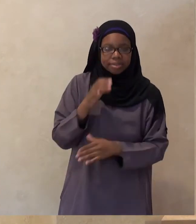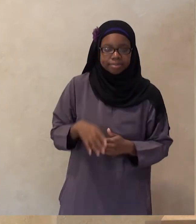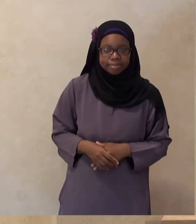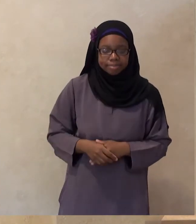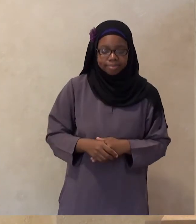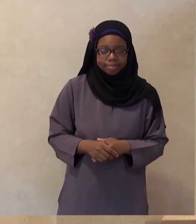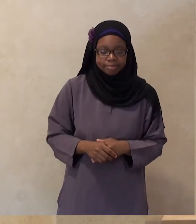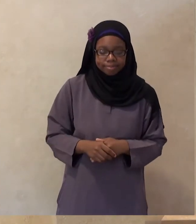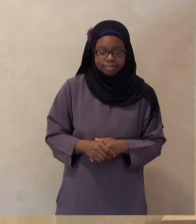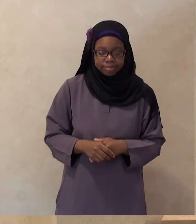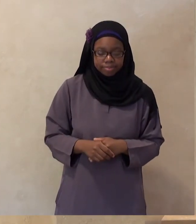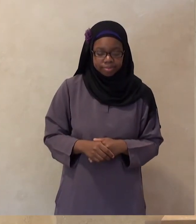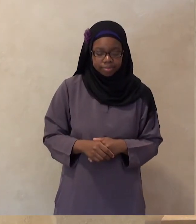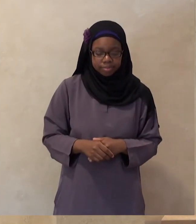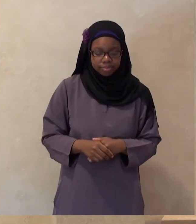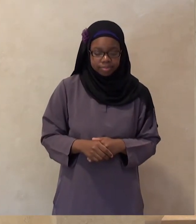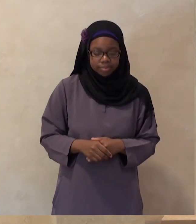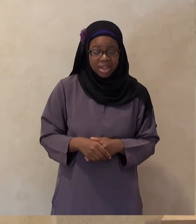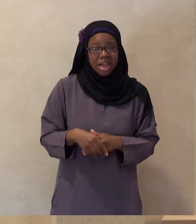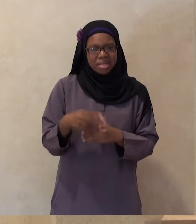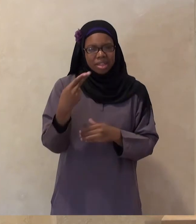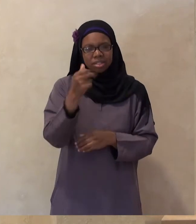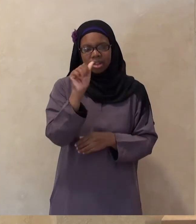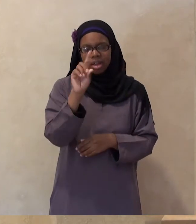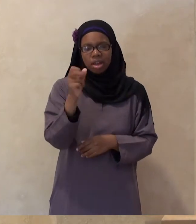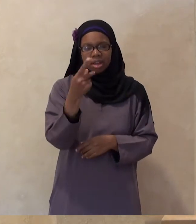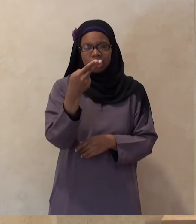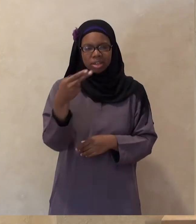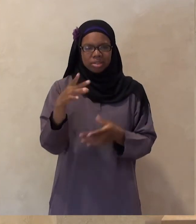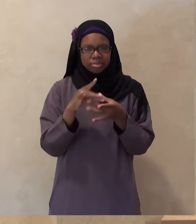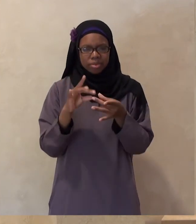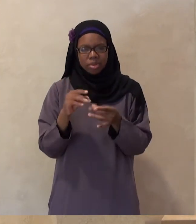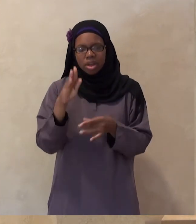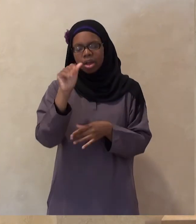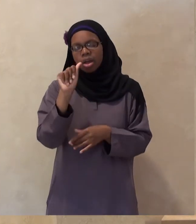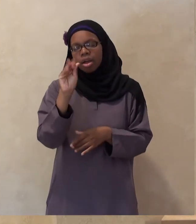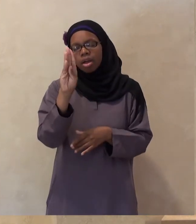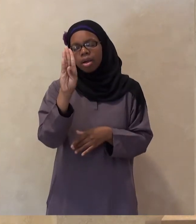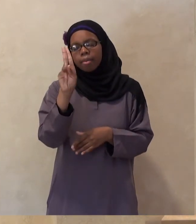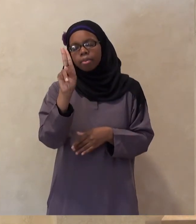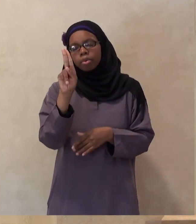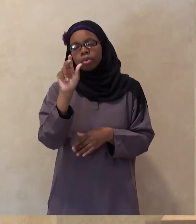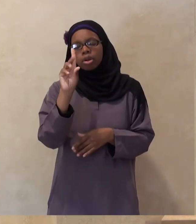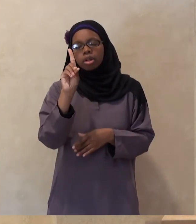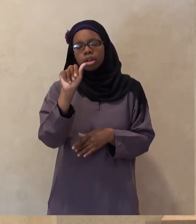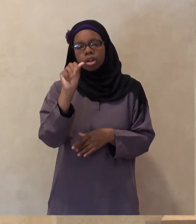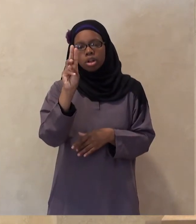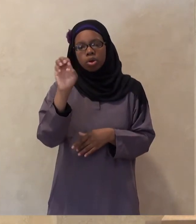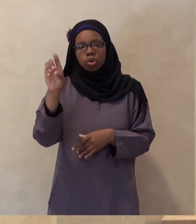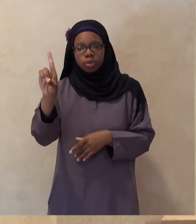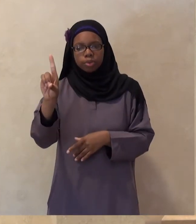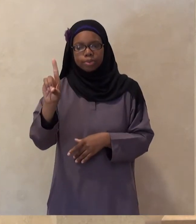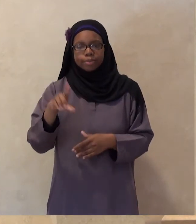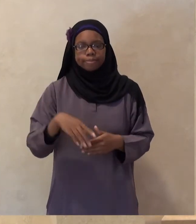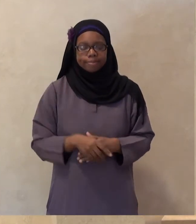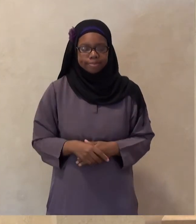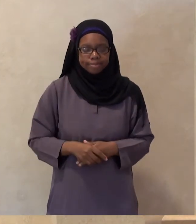Dawood and Nasai, and Imam Ahmad ibn Hanbal rahimahullah also mentioned this hadith in his Musnad.